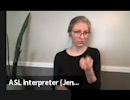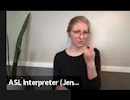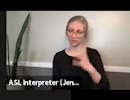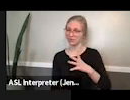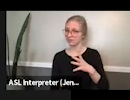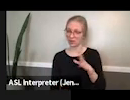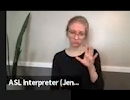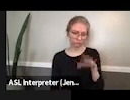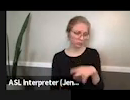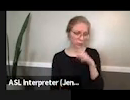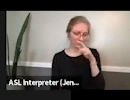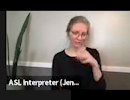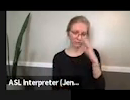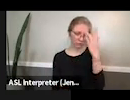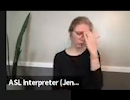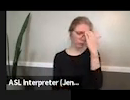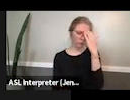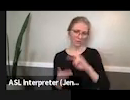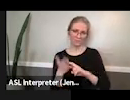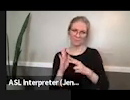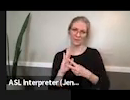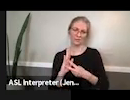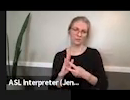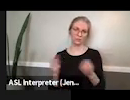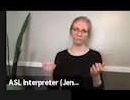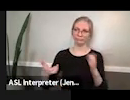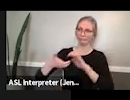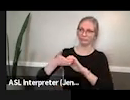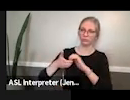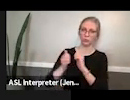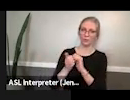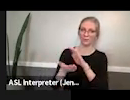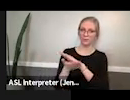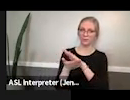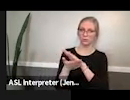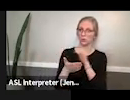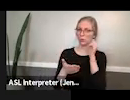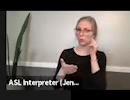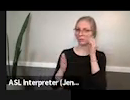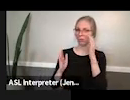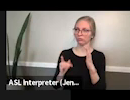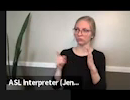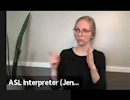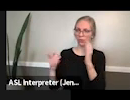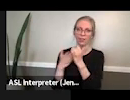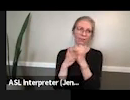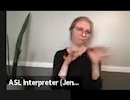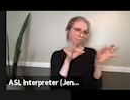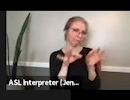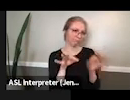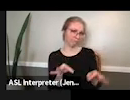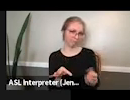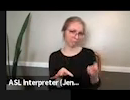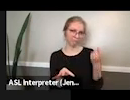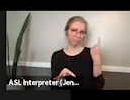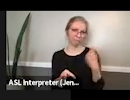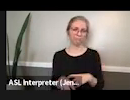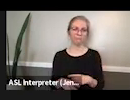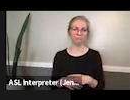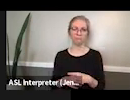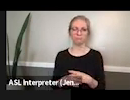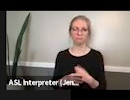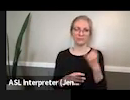have to know what that means. Pair up with your school's audiologist. They can help you understand that. And if you're getting into